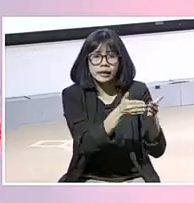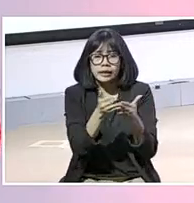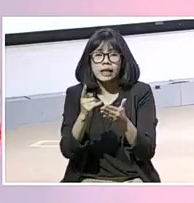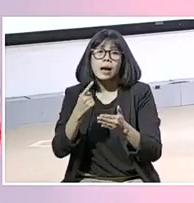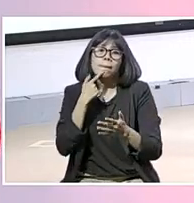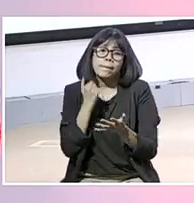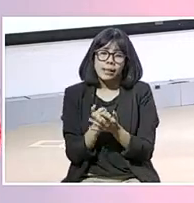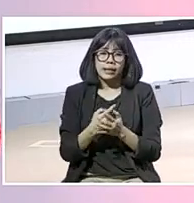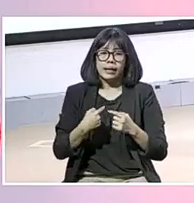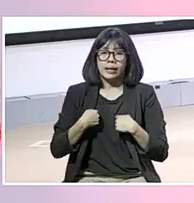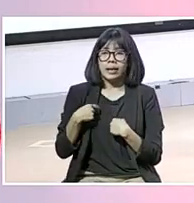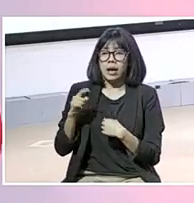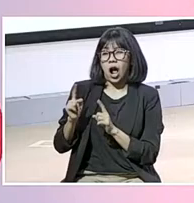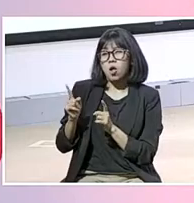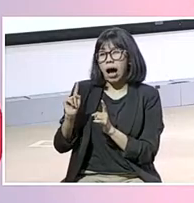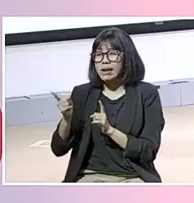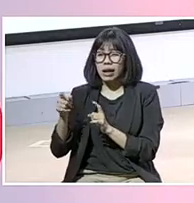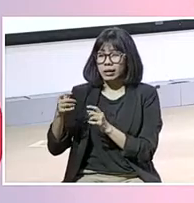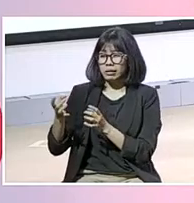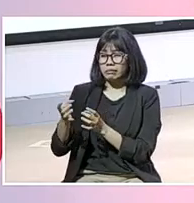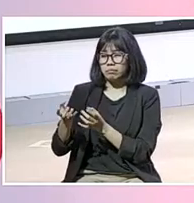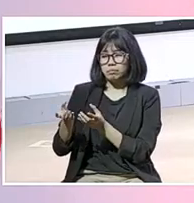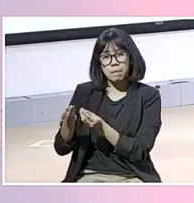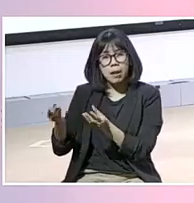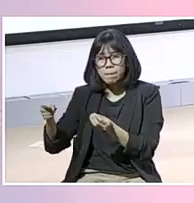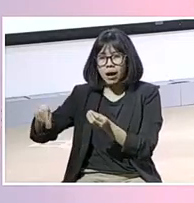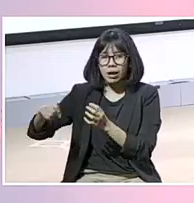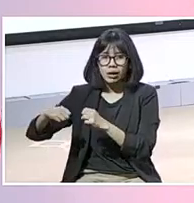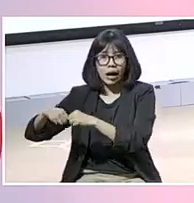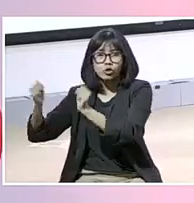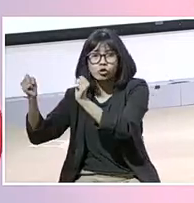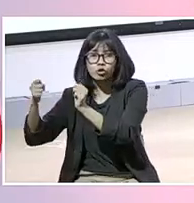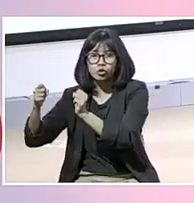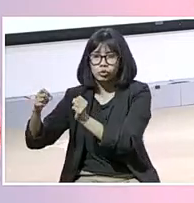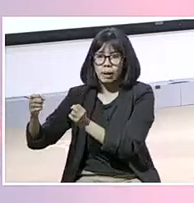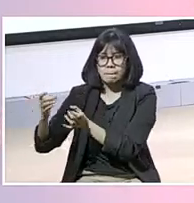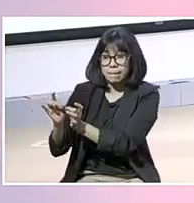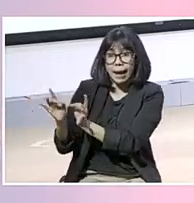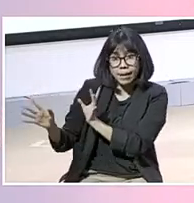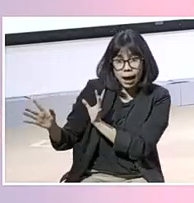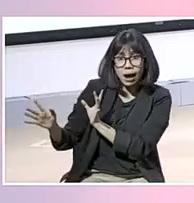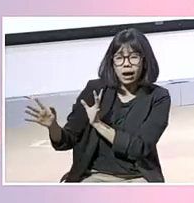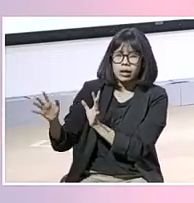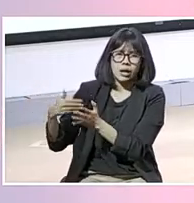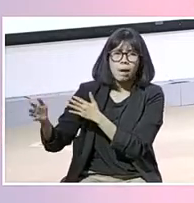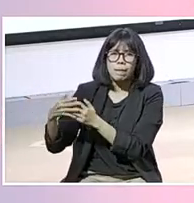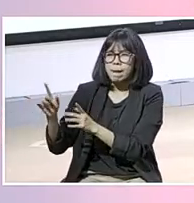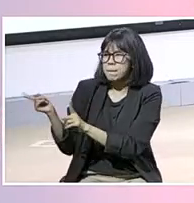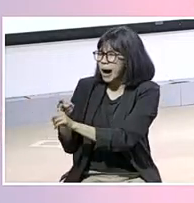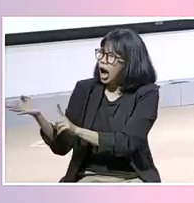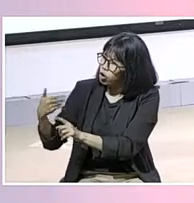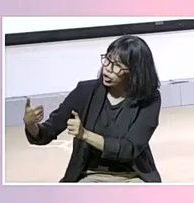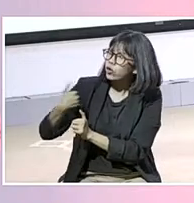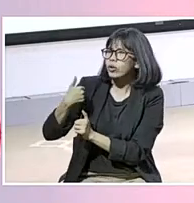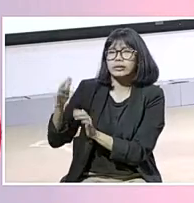separate yourself some way. And that's with sacrifice. Even, I say, like, playing basketball overseas, that was a